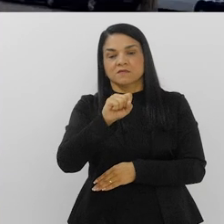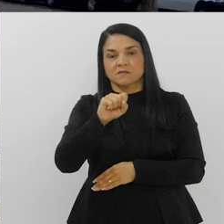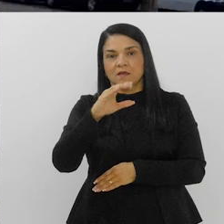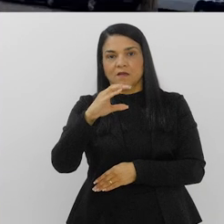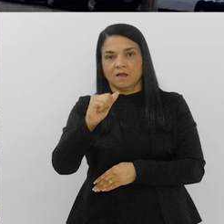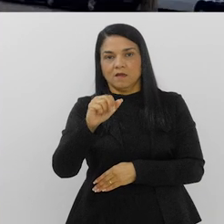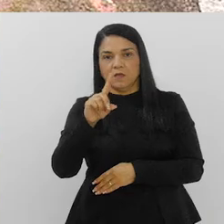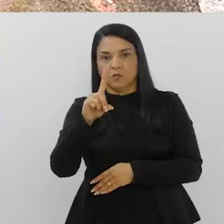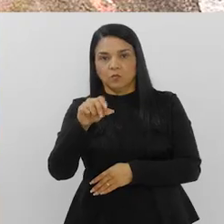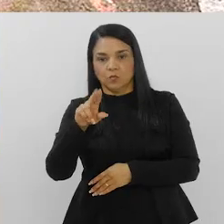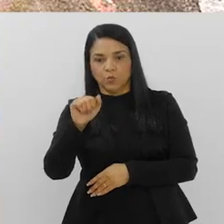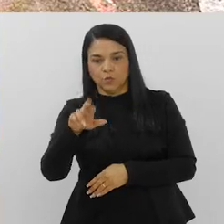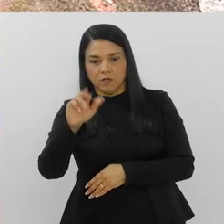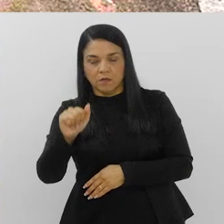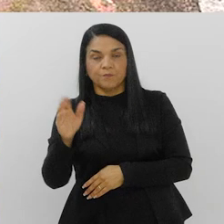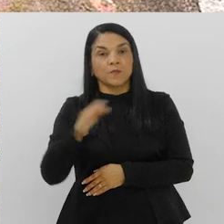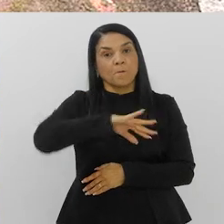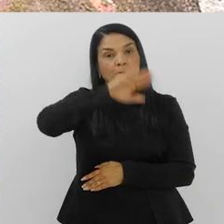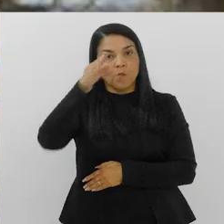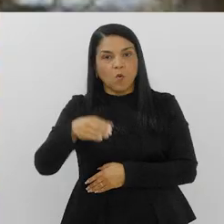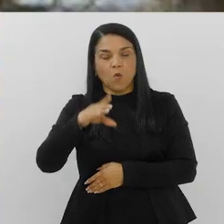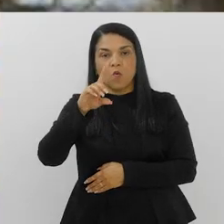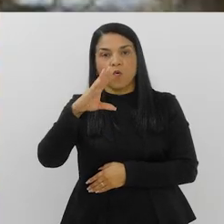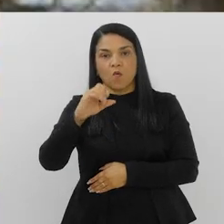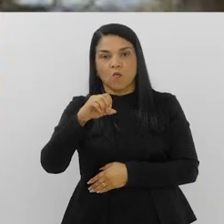There more